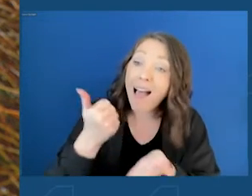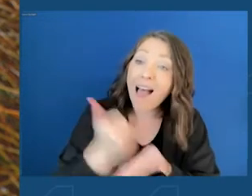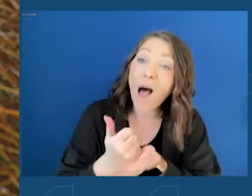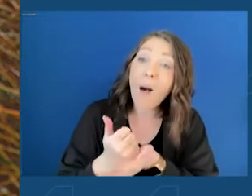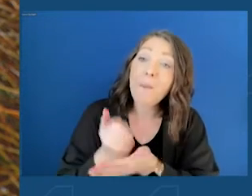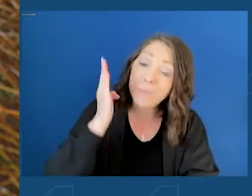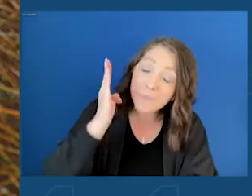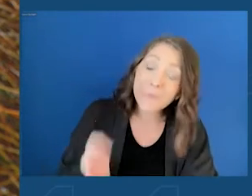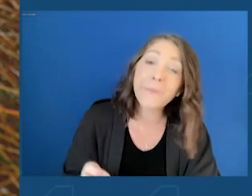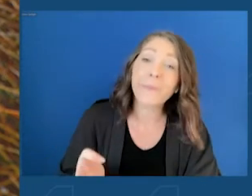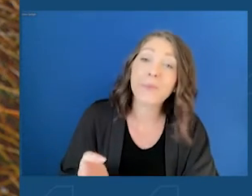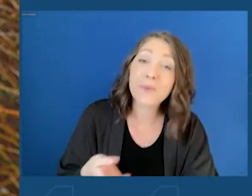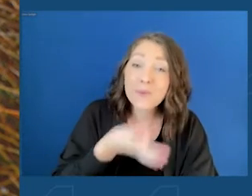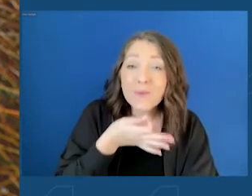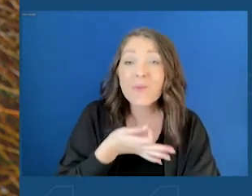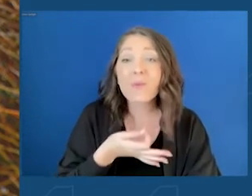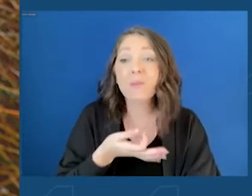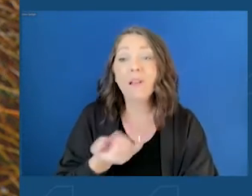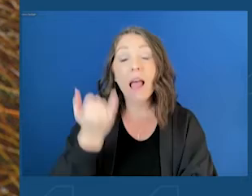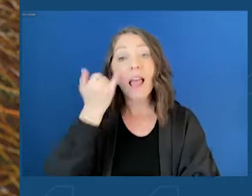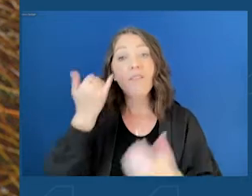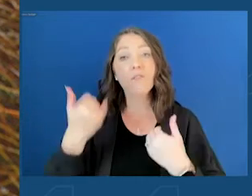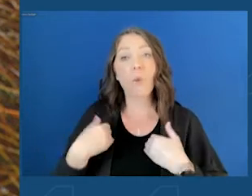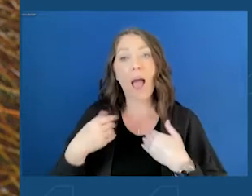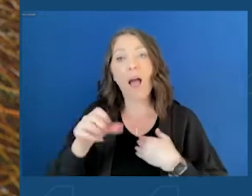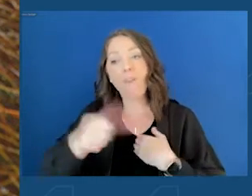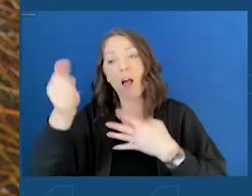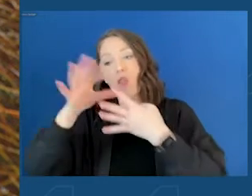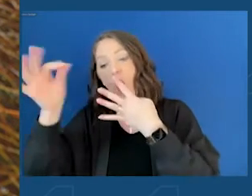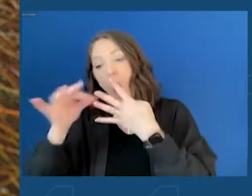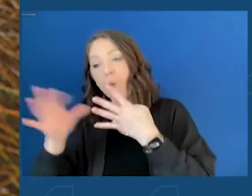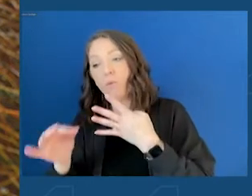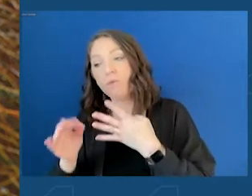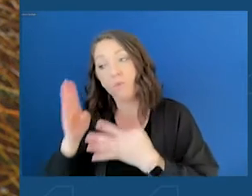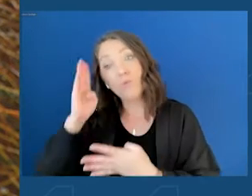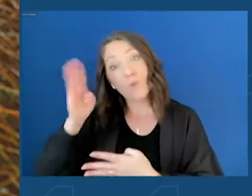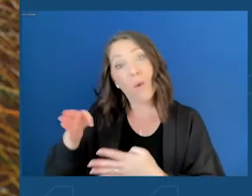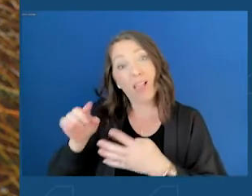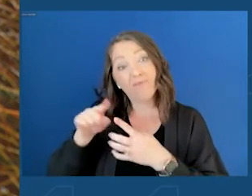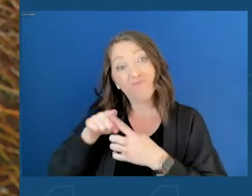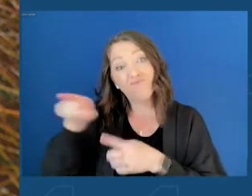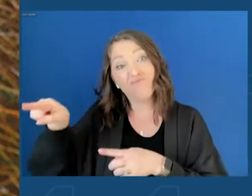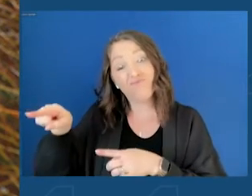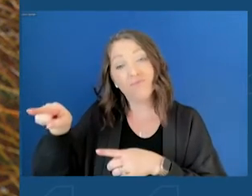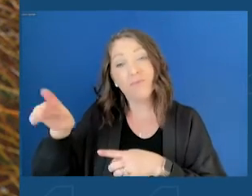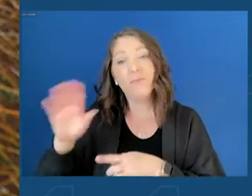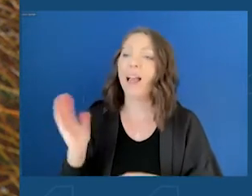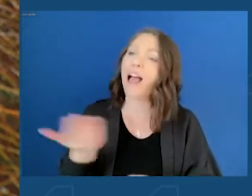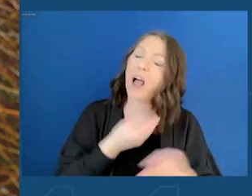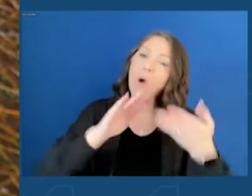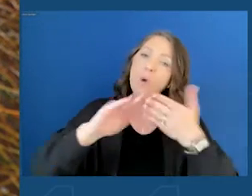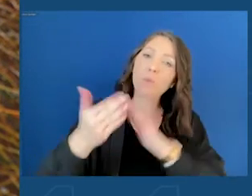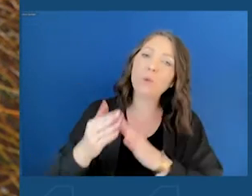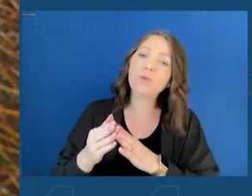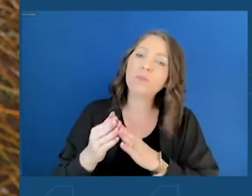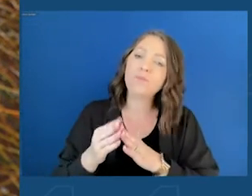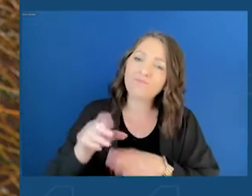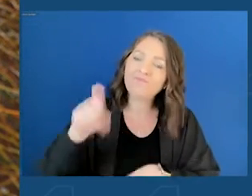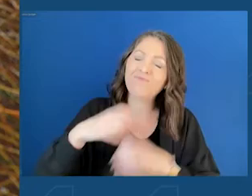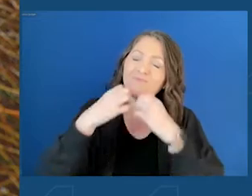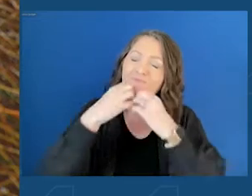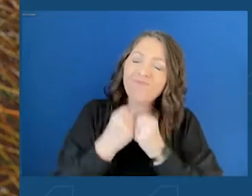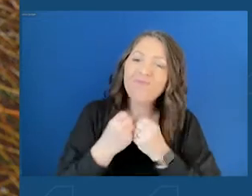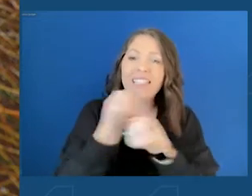if you have an alternative, you will take that path. And our communities deserve to be safe. They